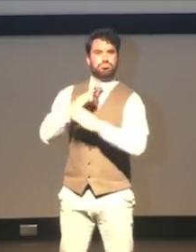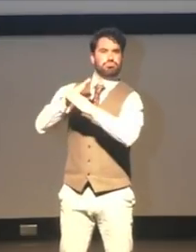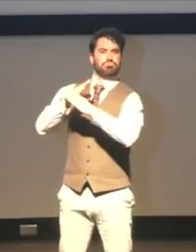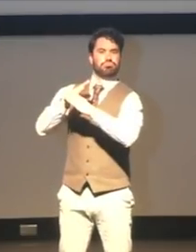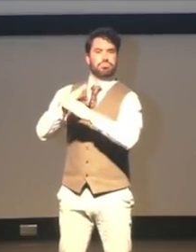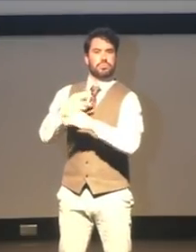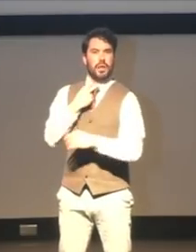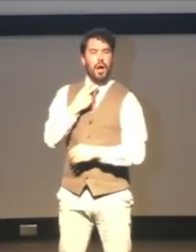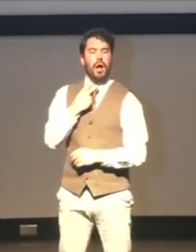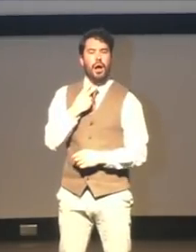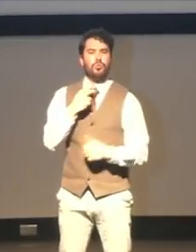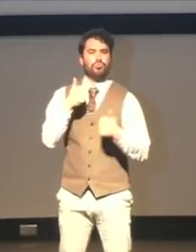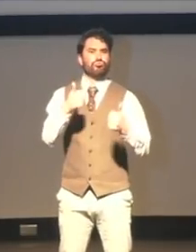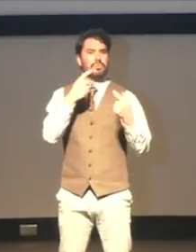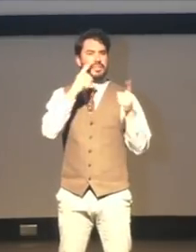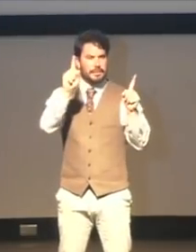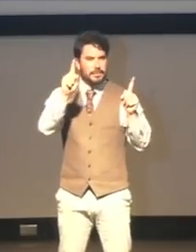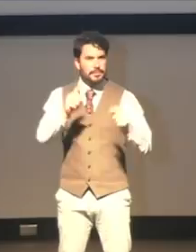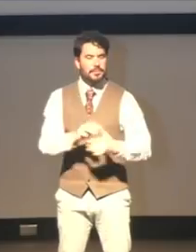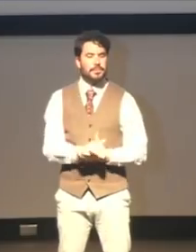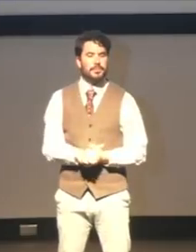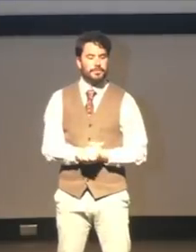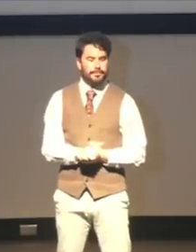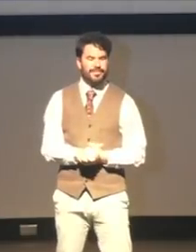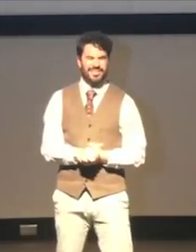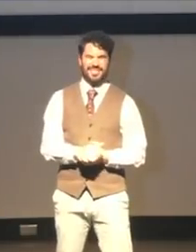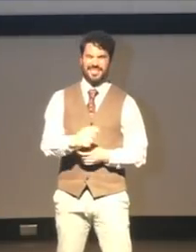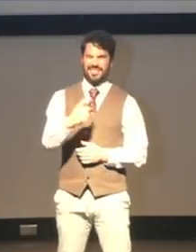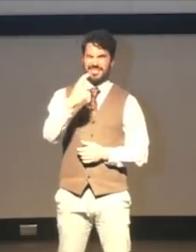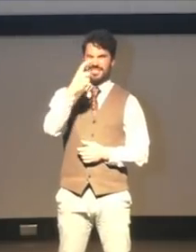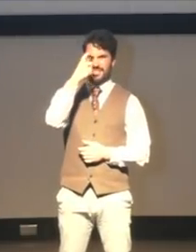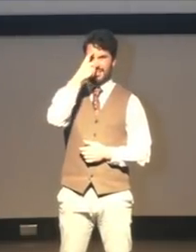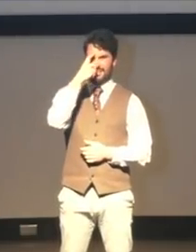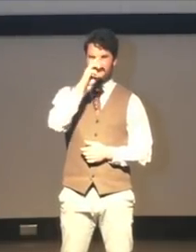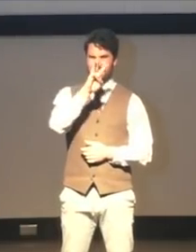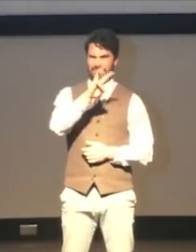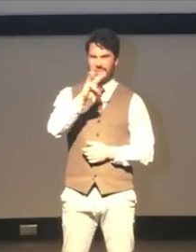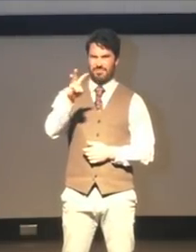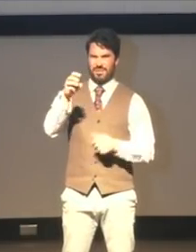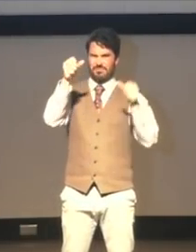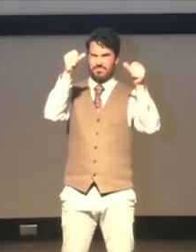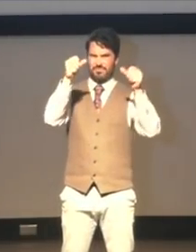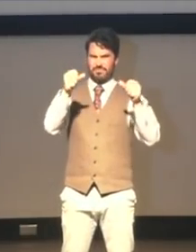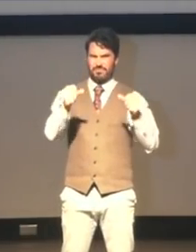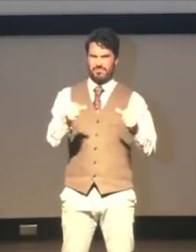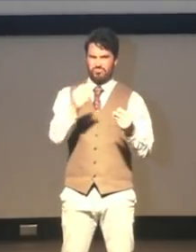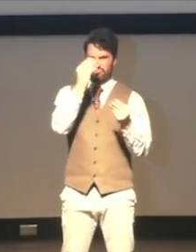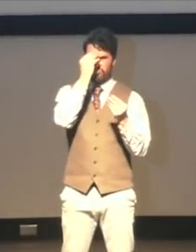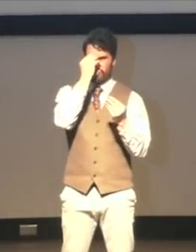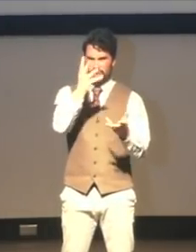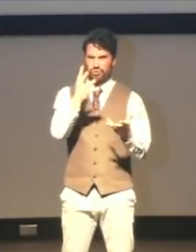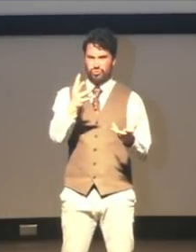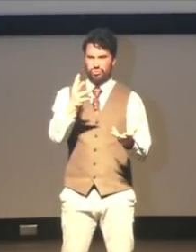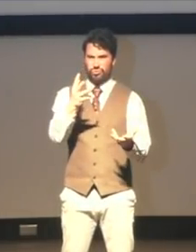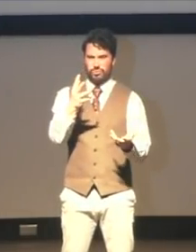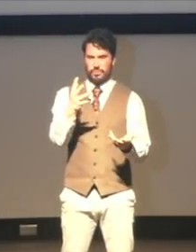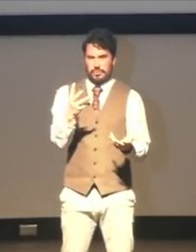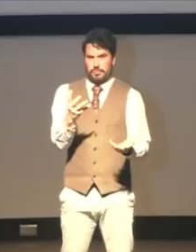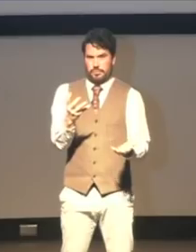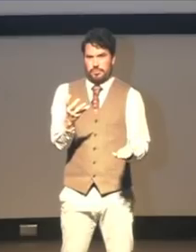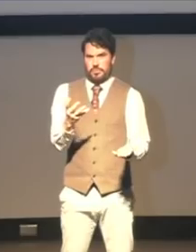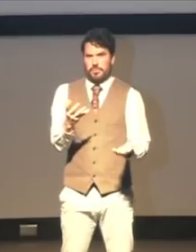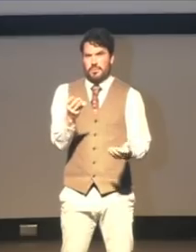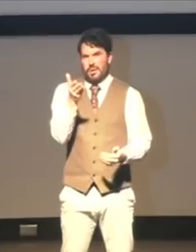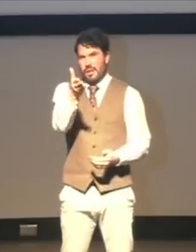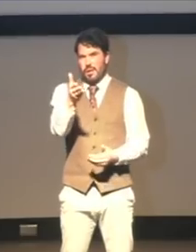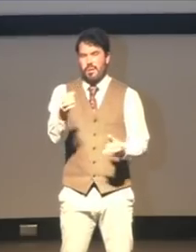testing perspective. I think that information is on our website. There may be more detailed information if people are interested in that, and I